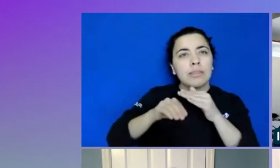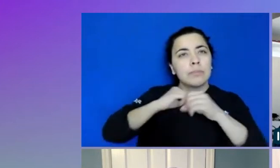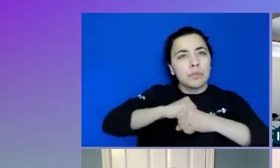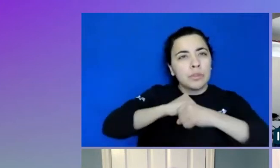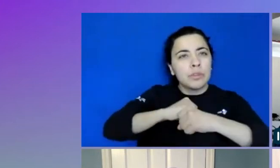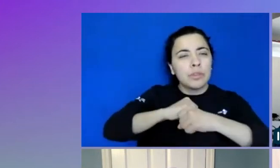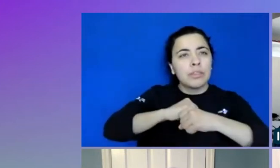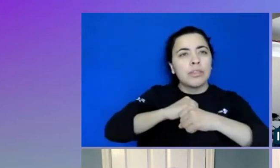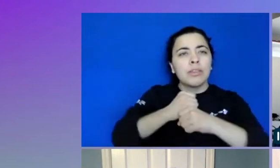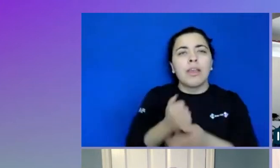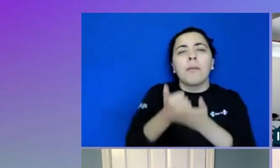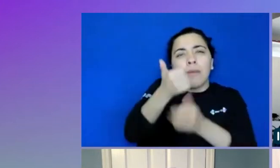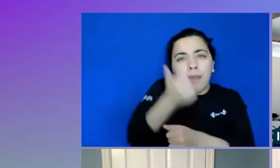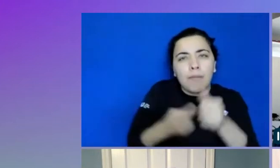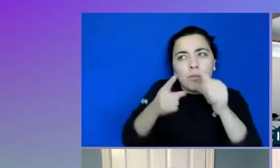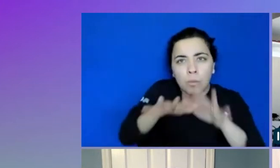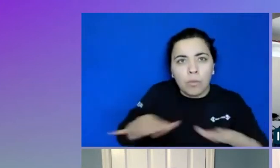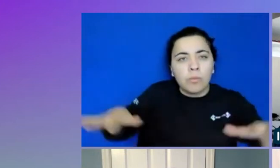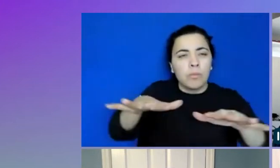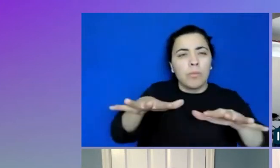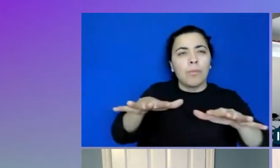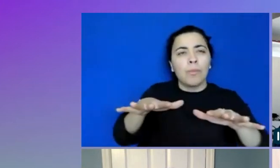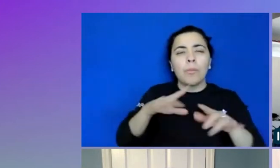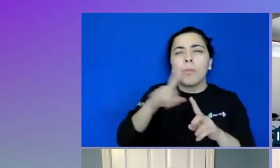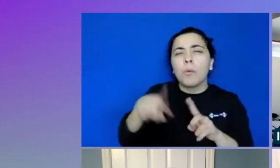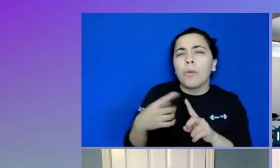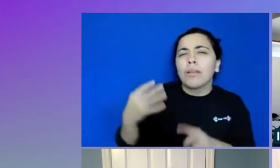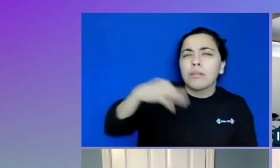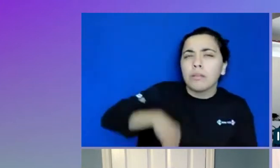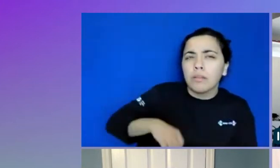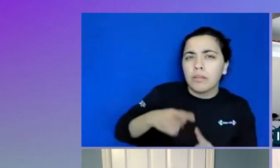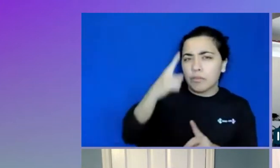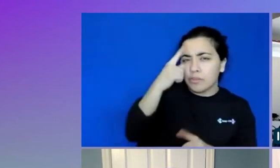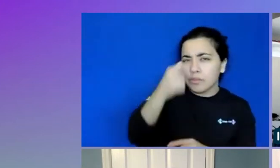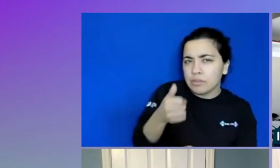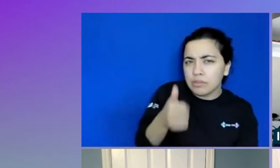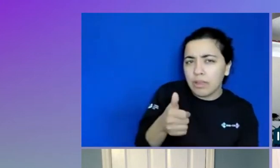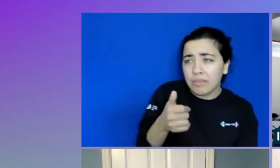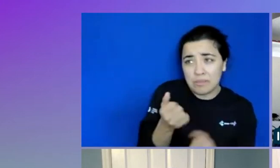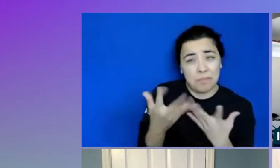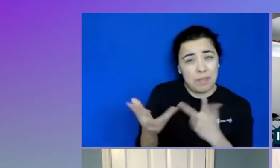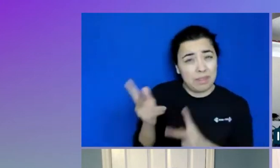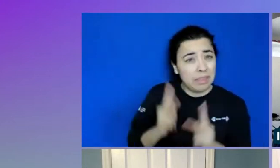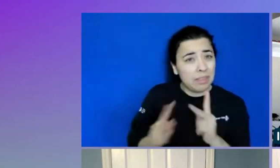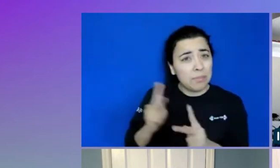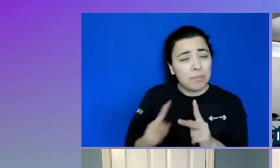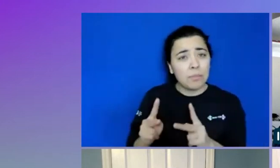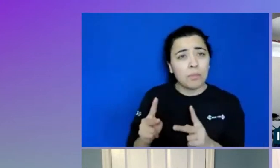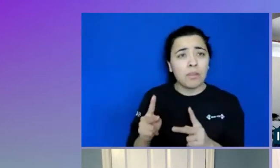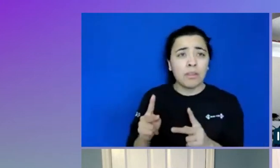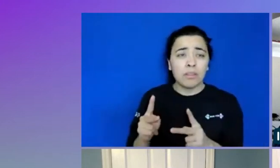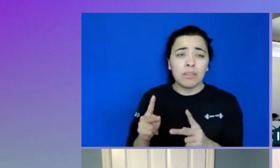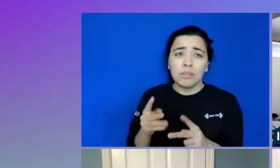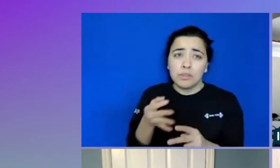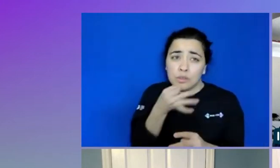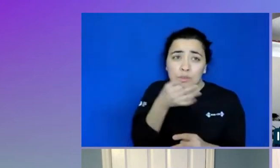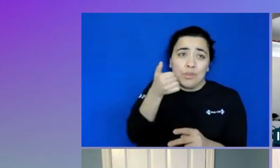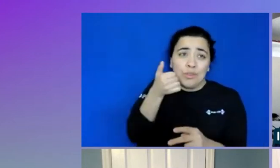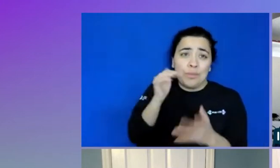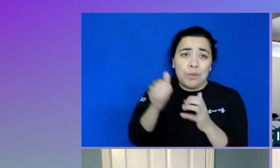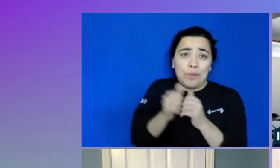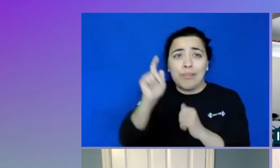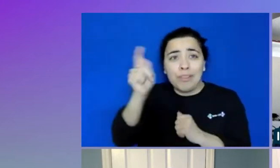of when you're really going to take advantage of it. And for a lot of people, that's going to be sooner than later. So